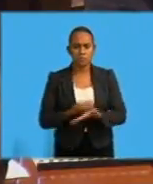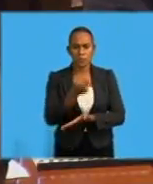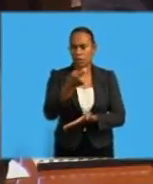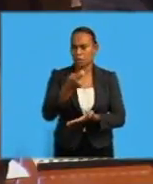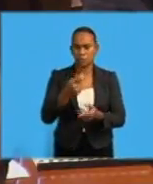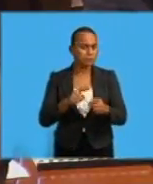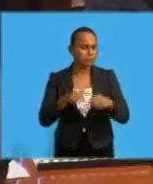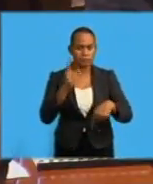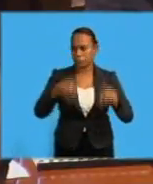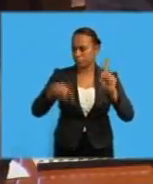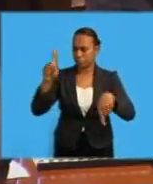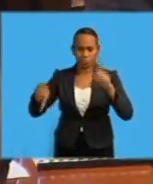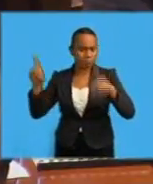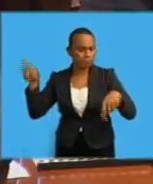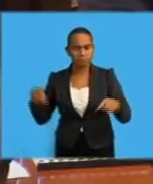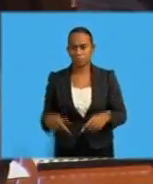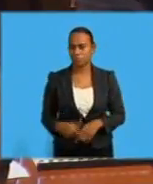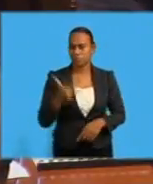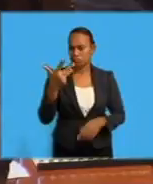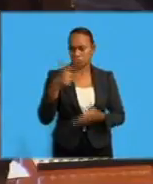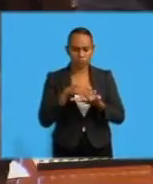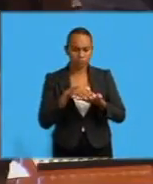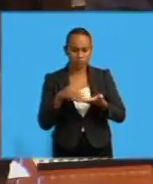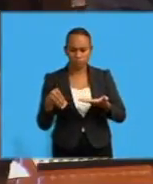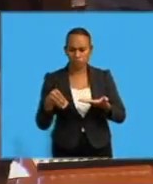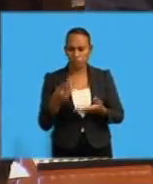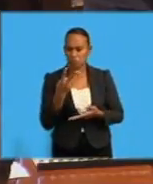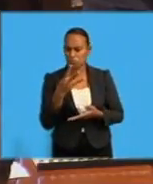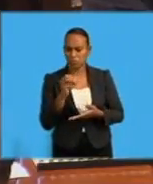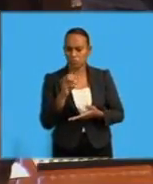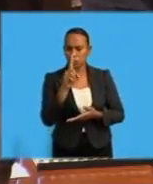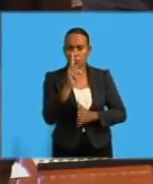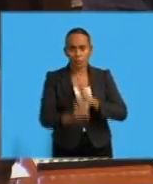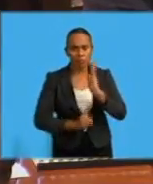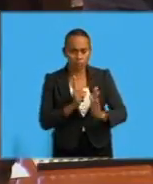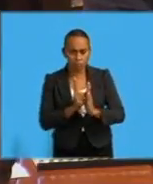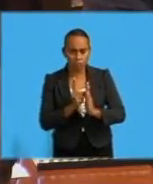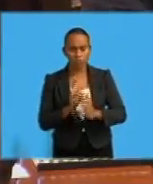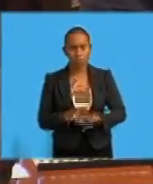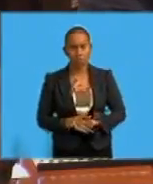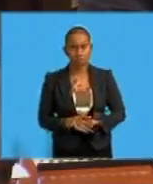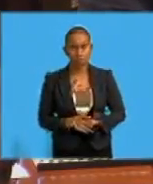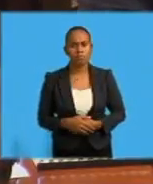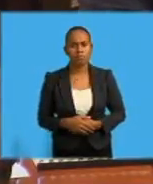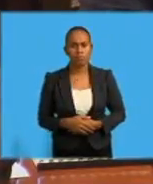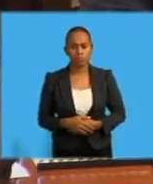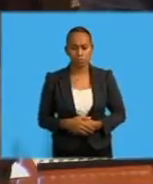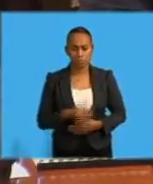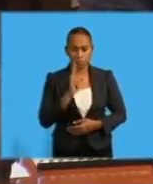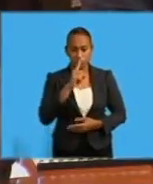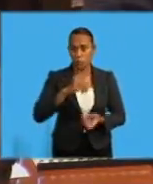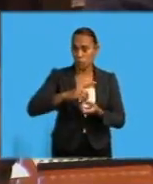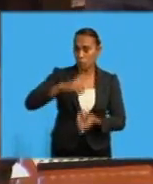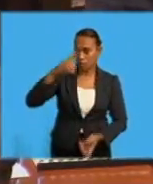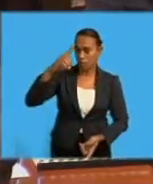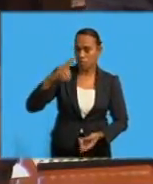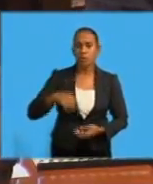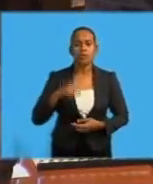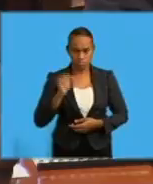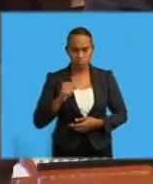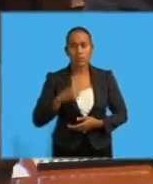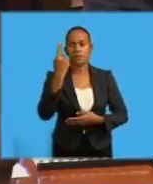paid $9.30 an hour. Those who are getting a diploma, they're paid $11 an hour.